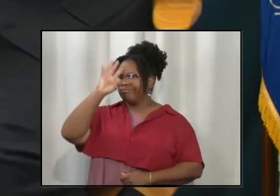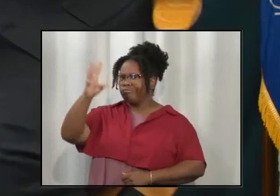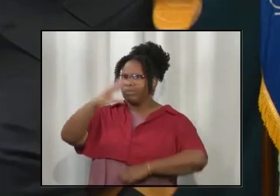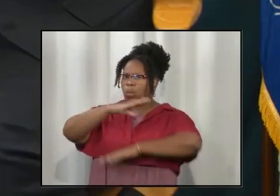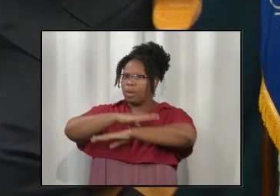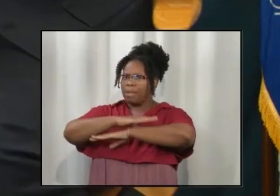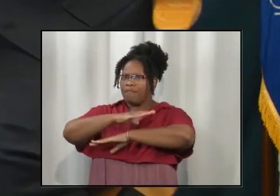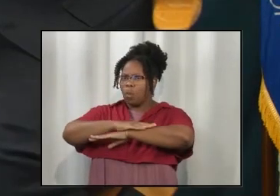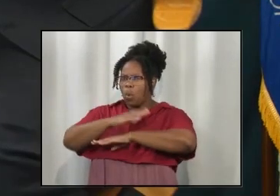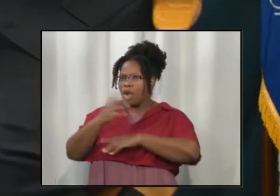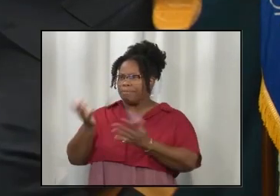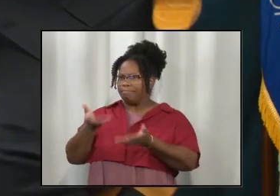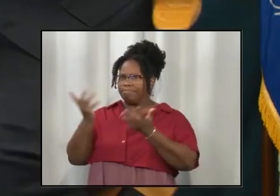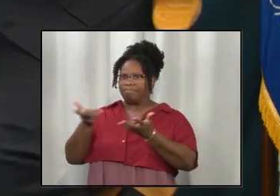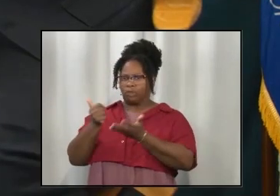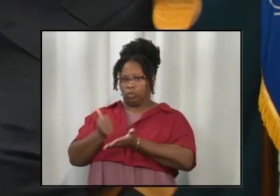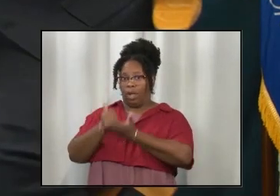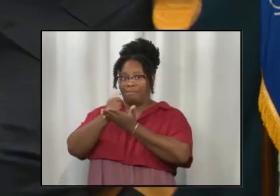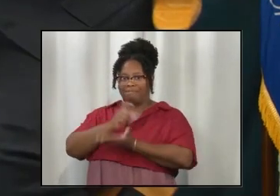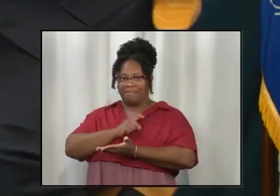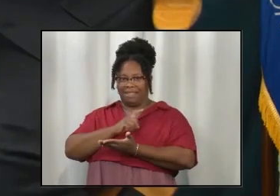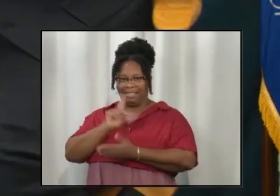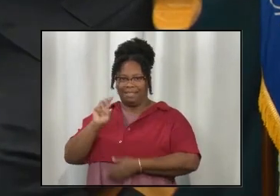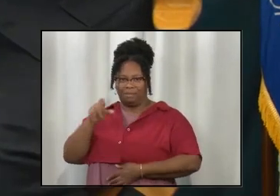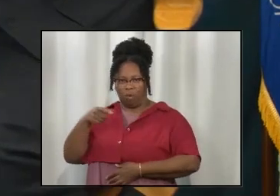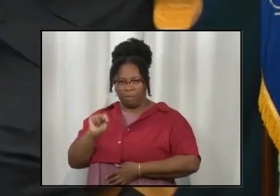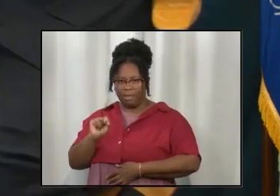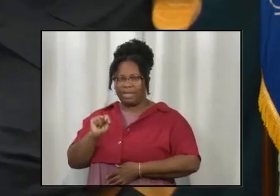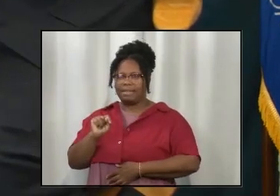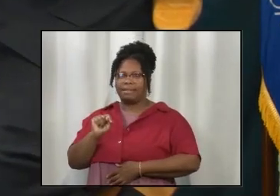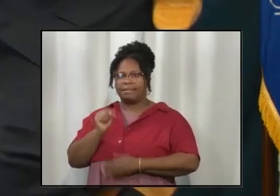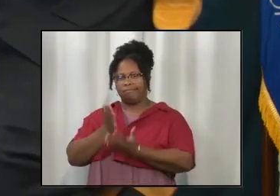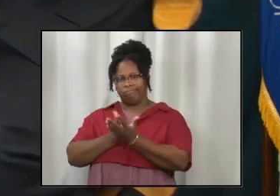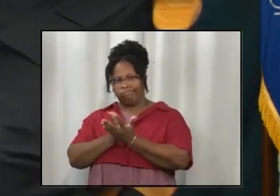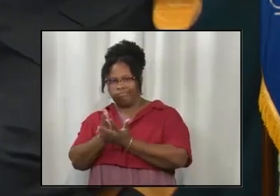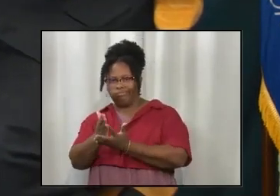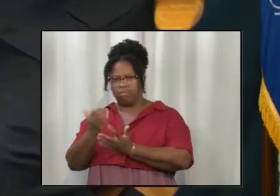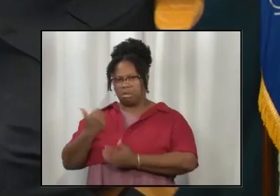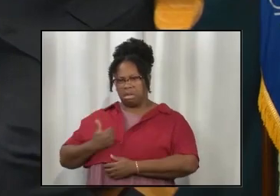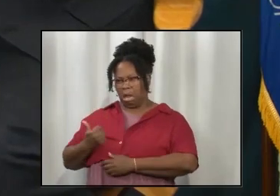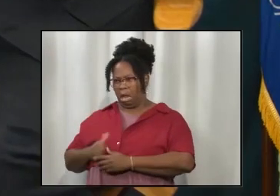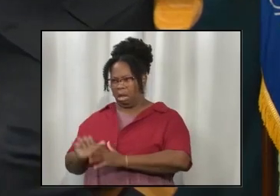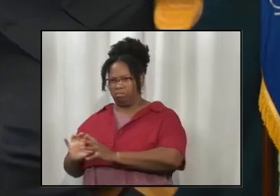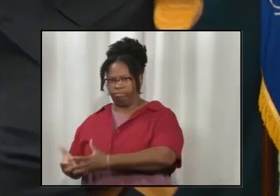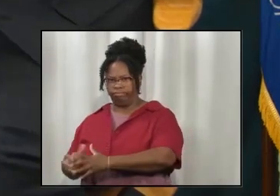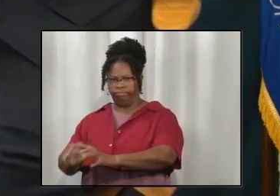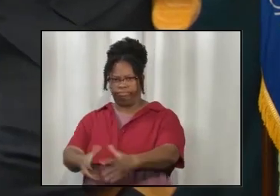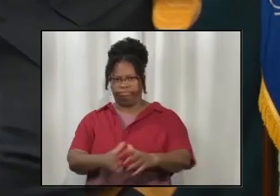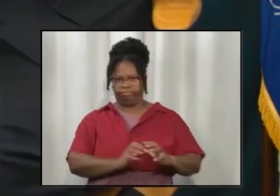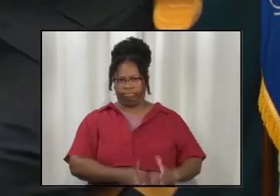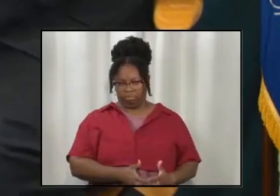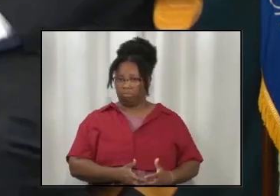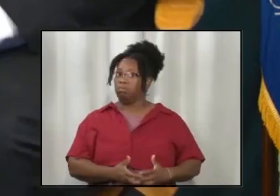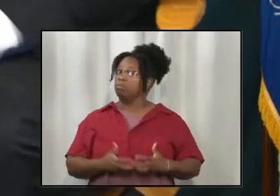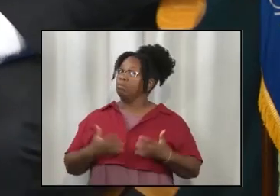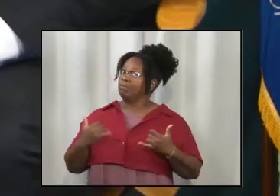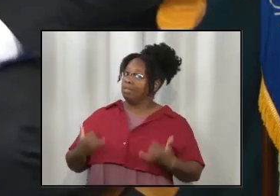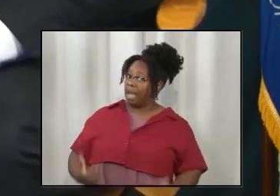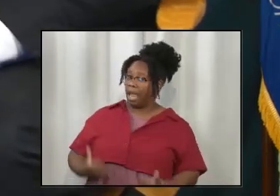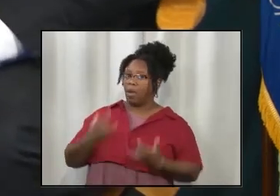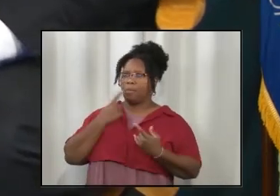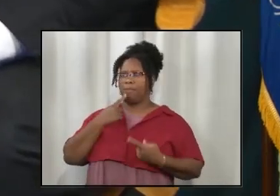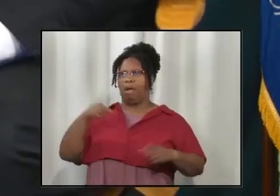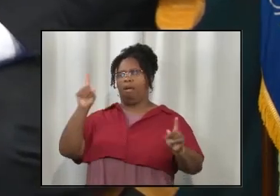platform that helped the police department with navigate gang injunctions, and now you've come up with